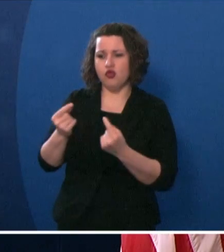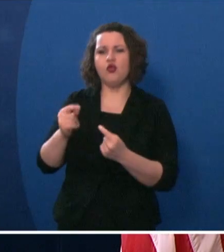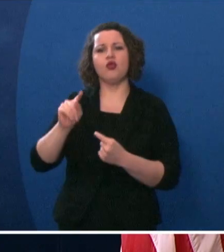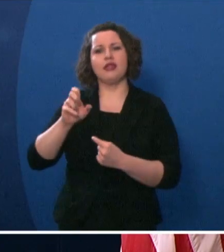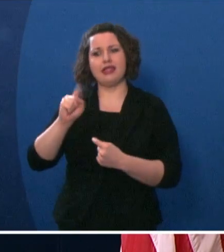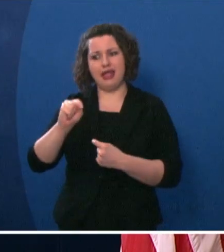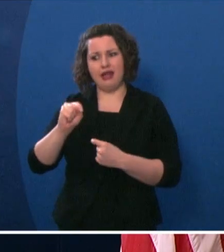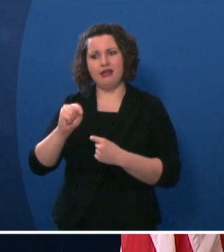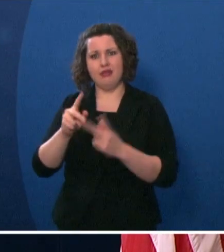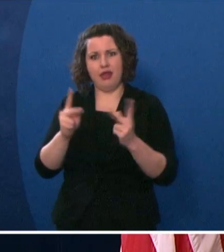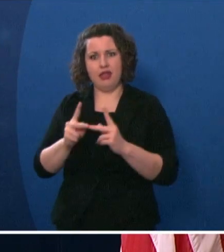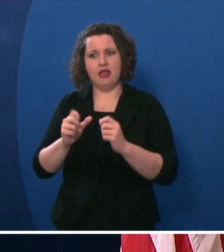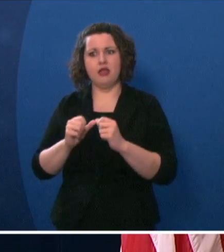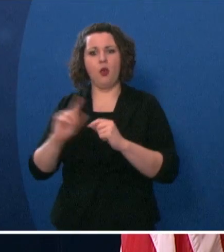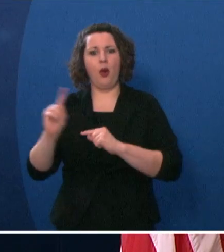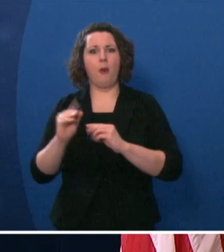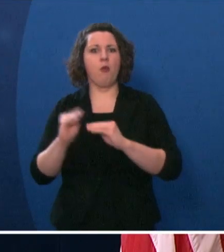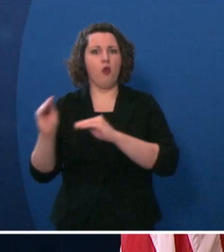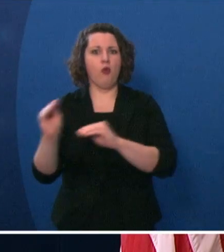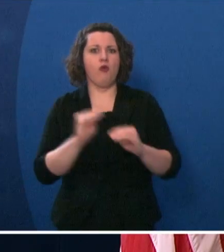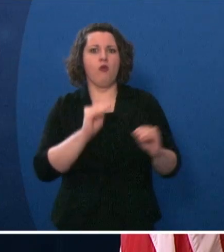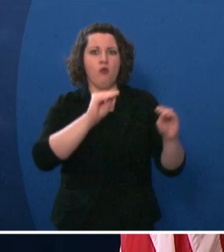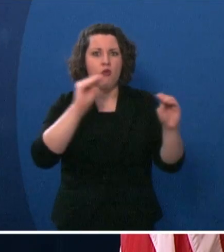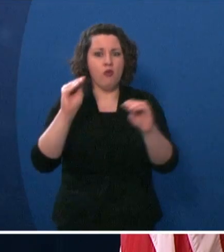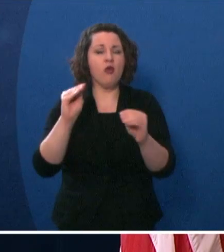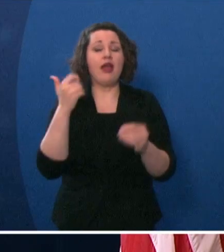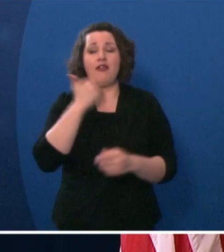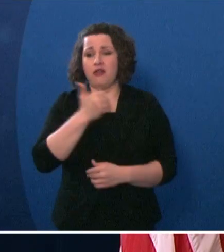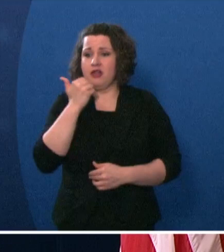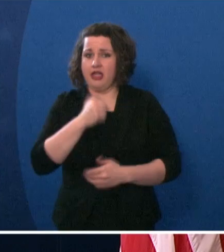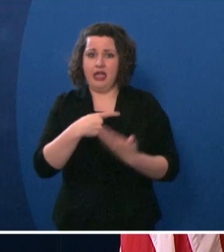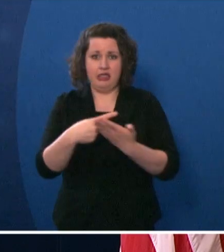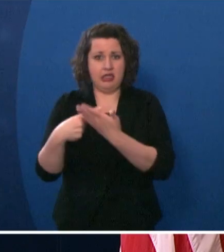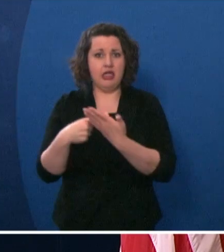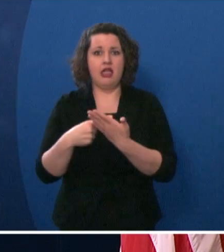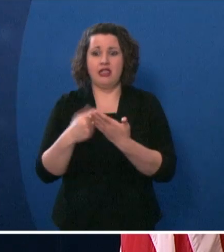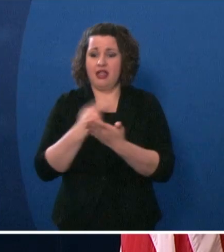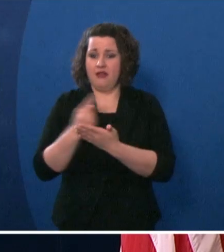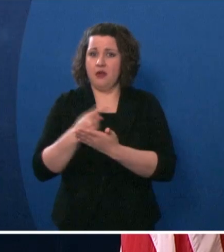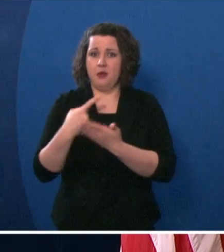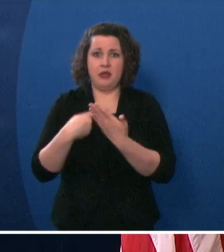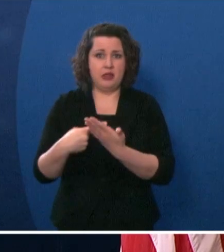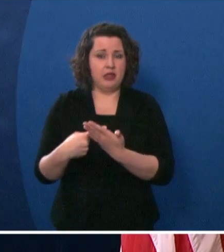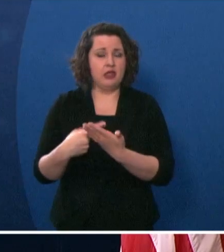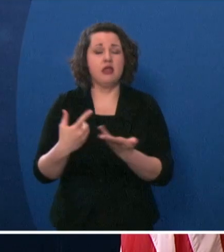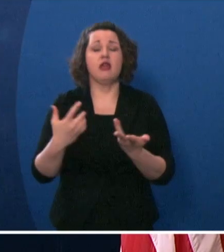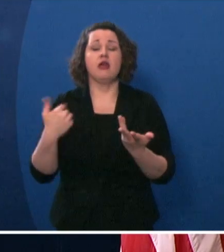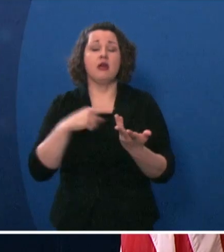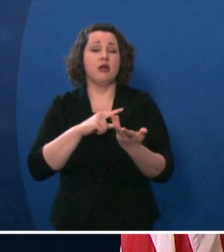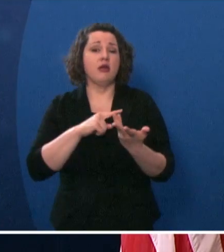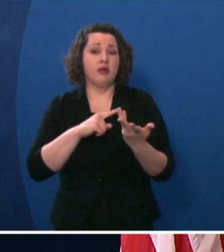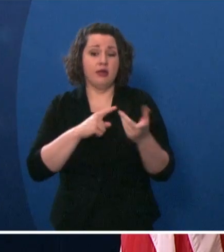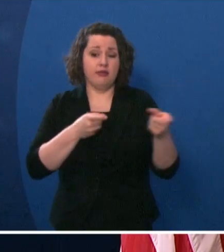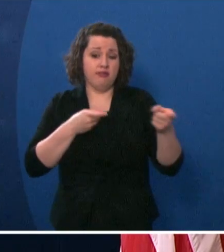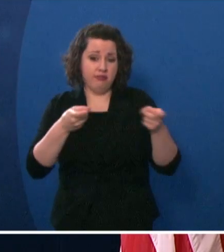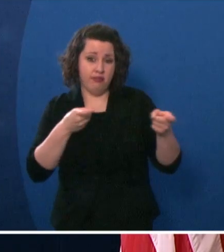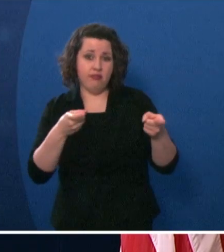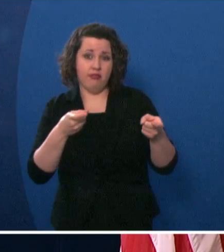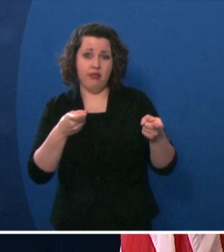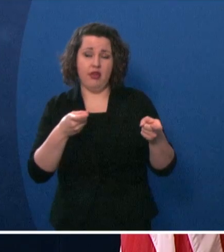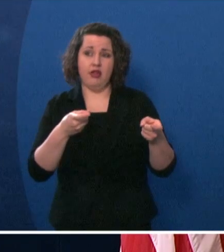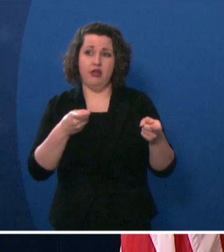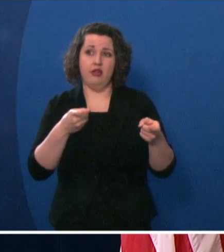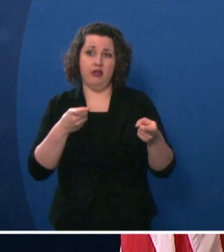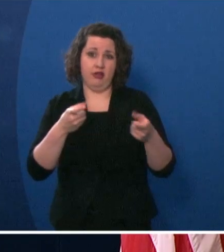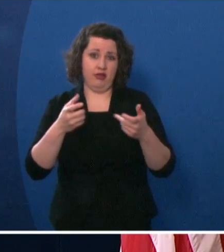sites next. And so that's a part of the conversation that we have daily and weekly as we manage and make test